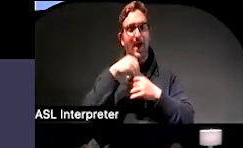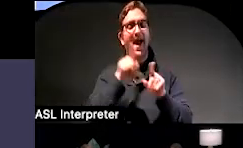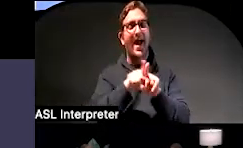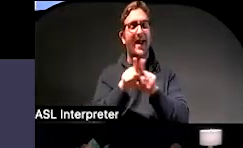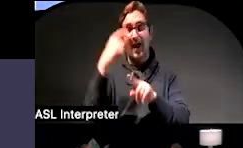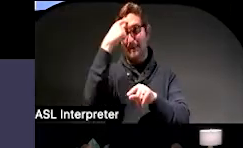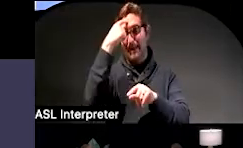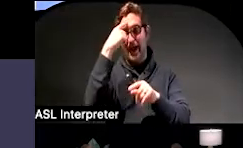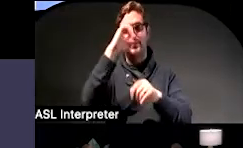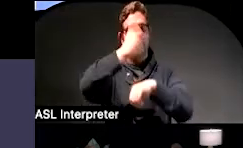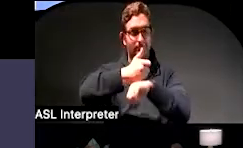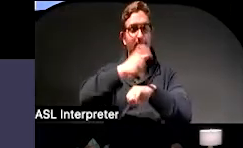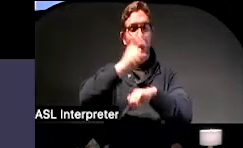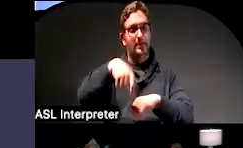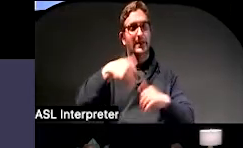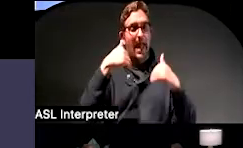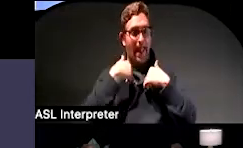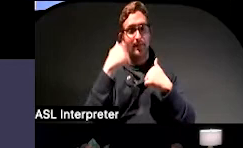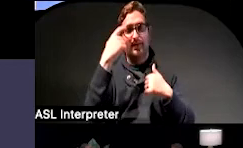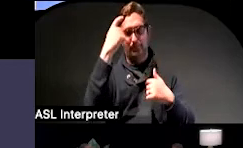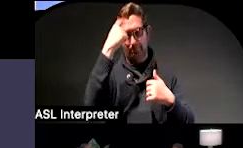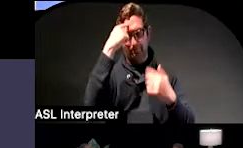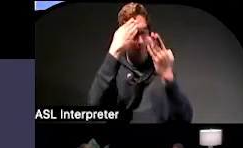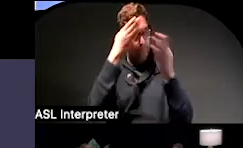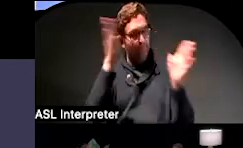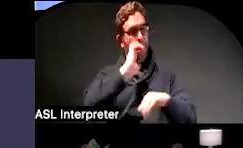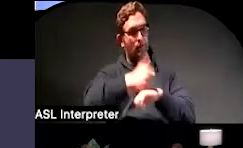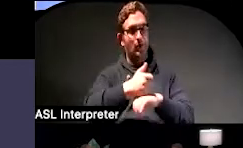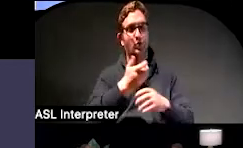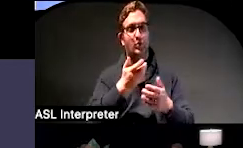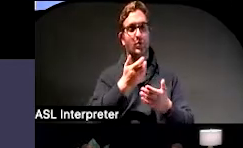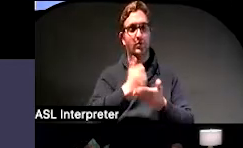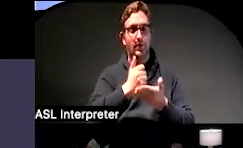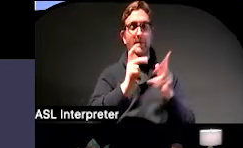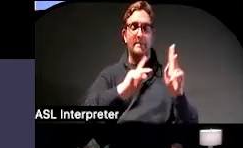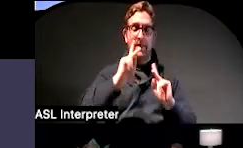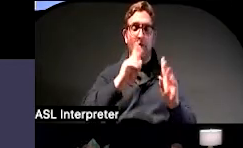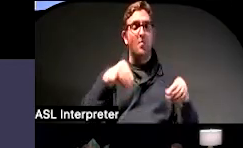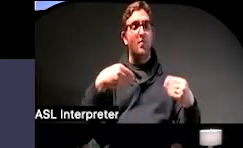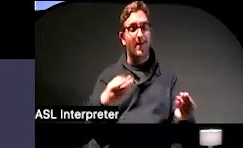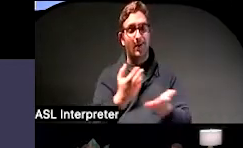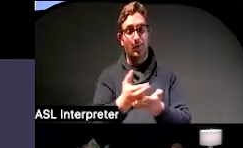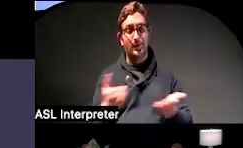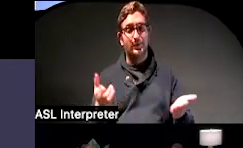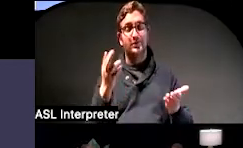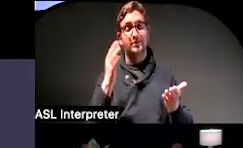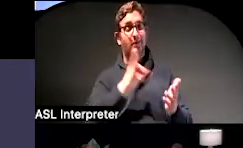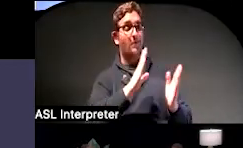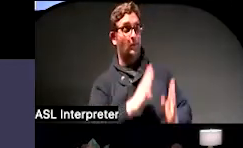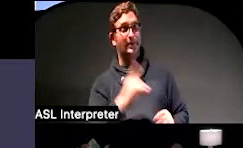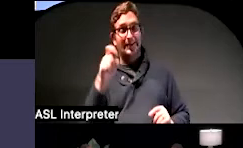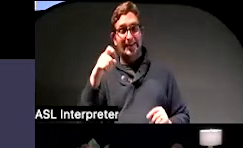mindset that one has to have in order to treat people and provide the resources that one would need in order